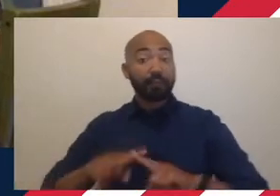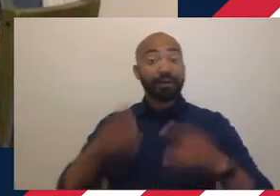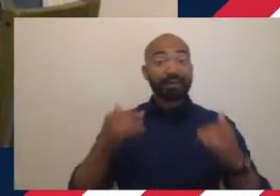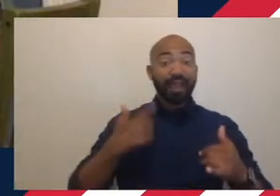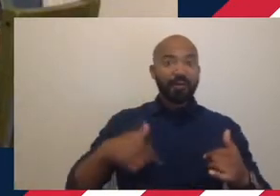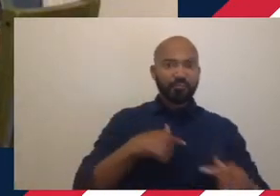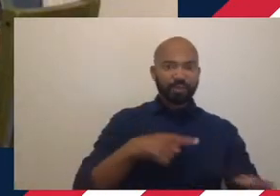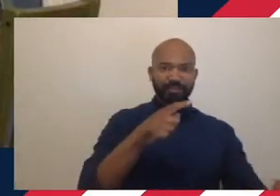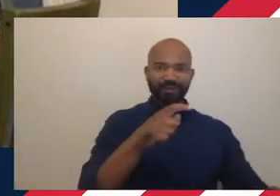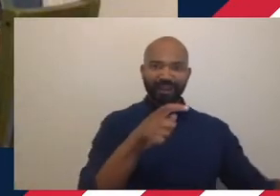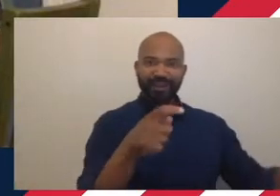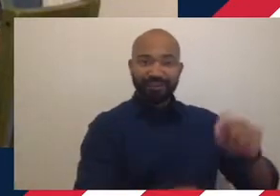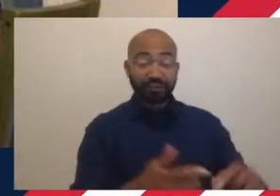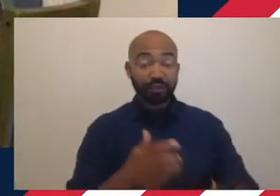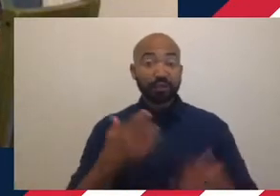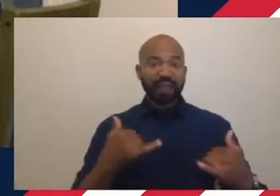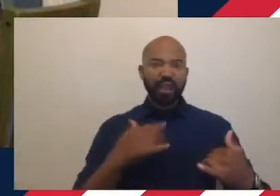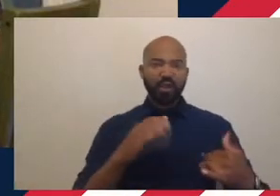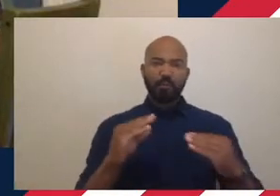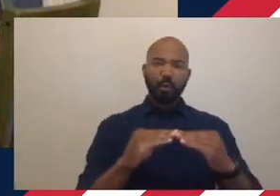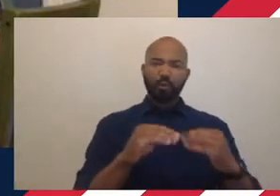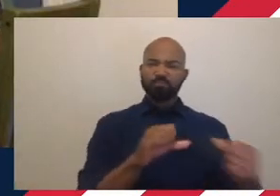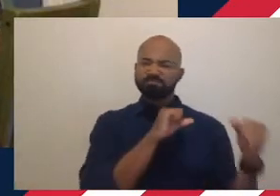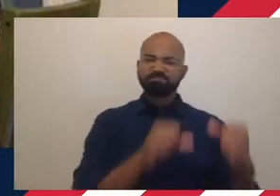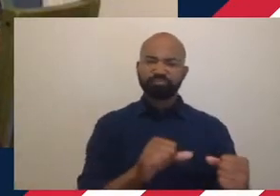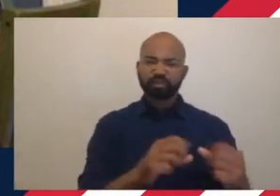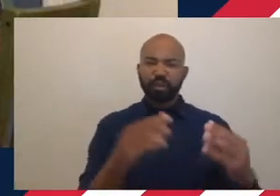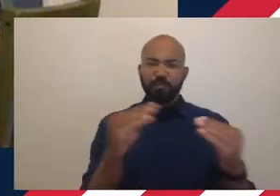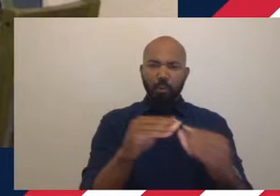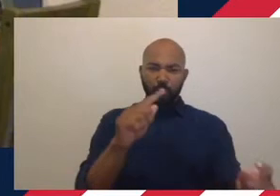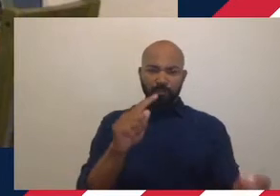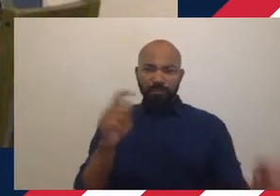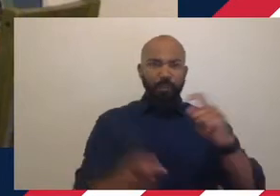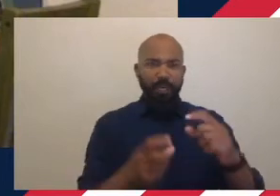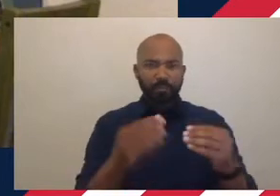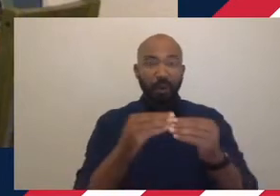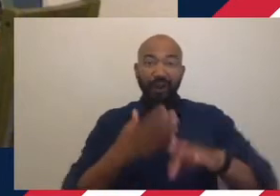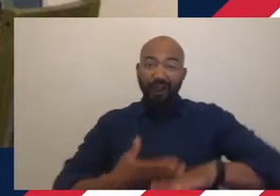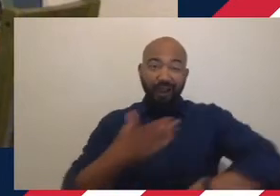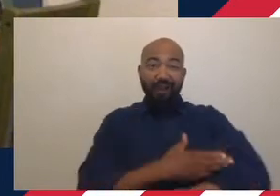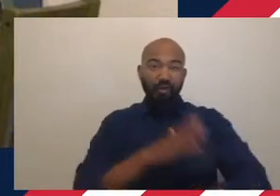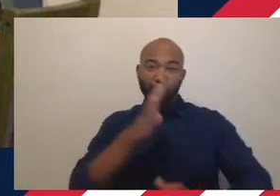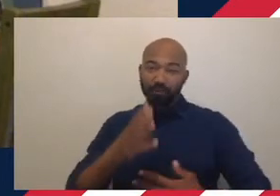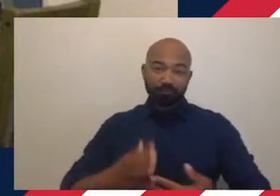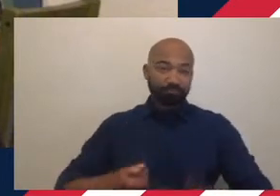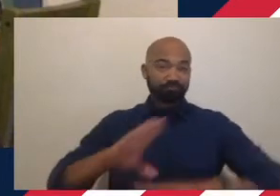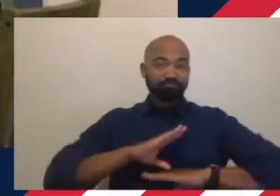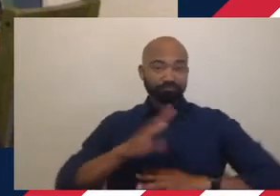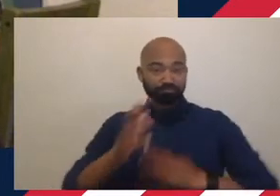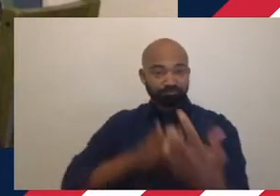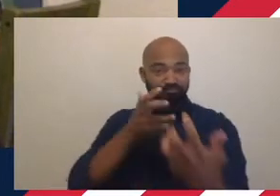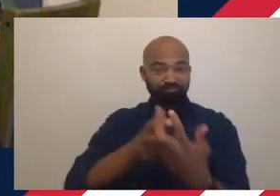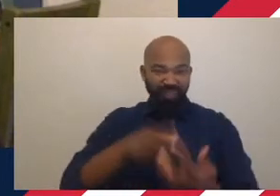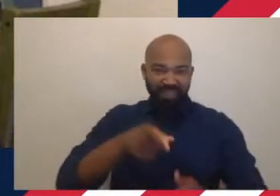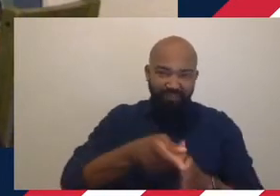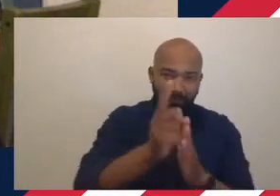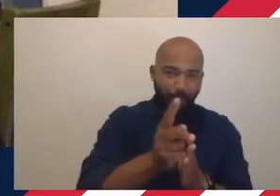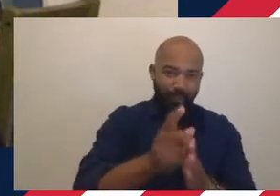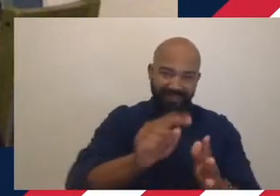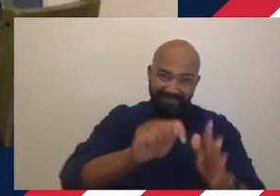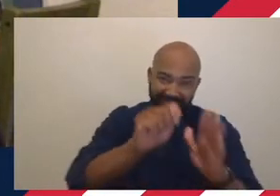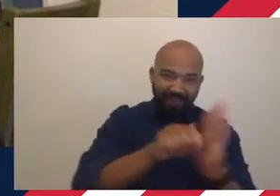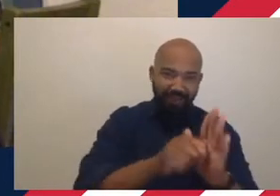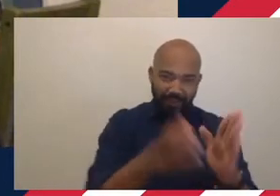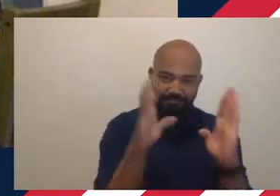boldest platform in our party's history, a platform that will indeed meet the moment, because this truly is a challenging time, from